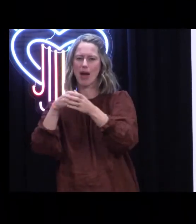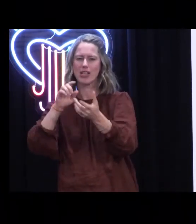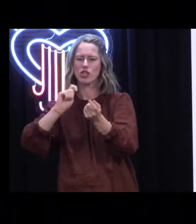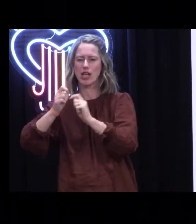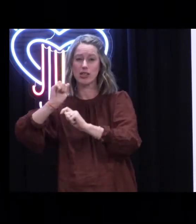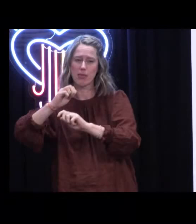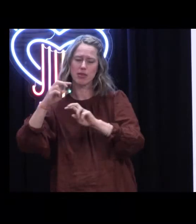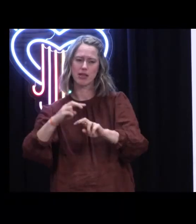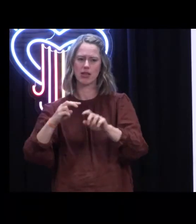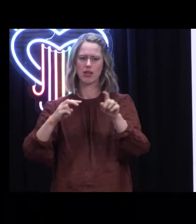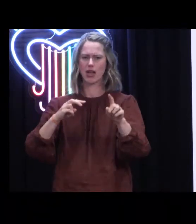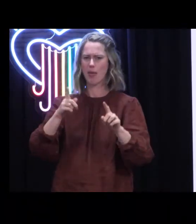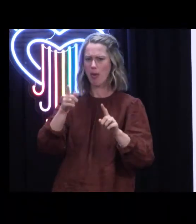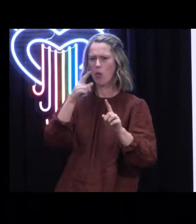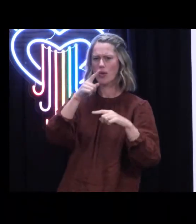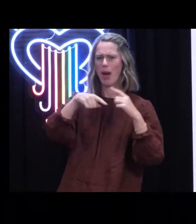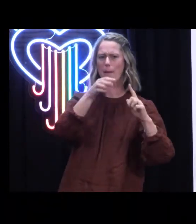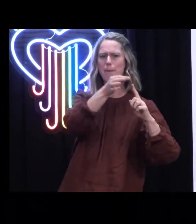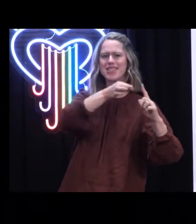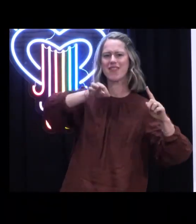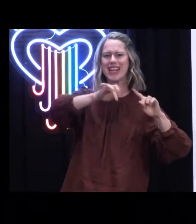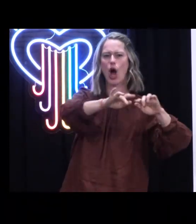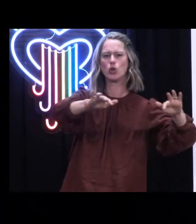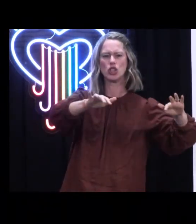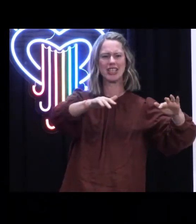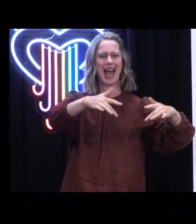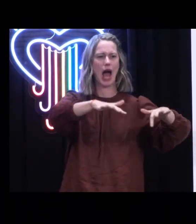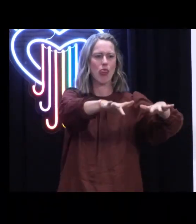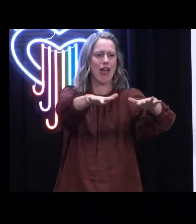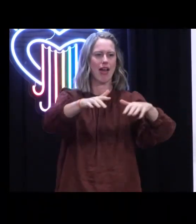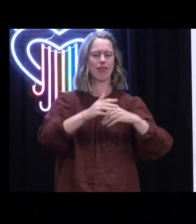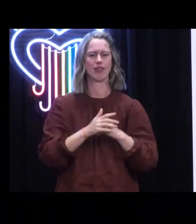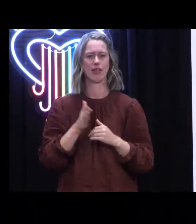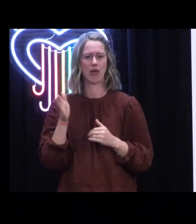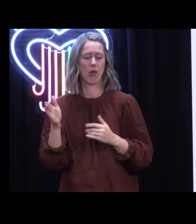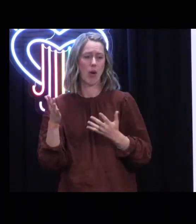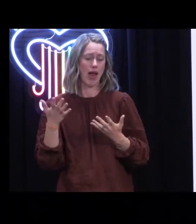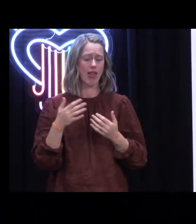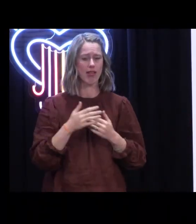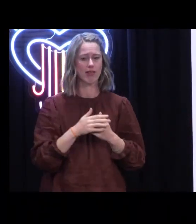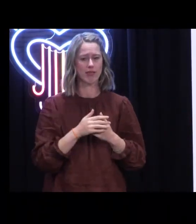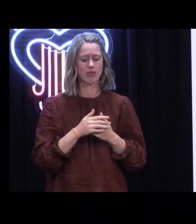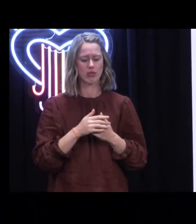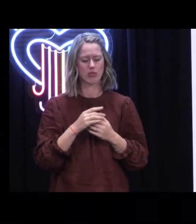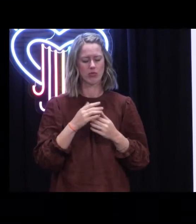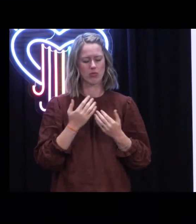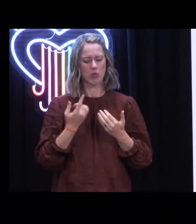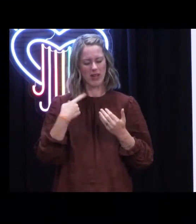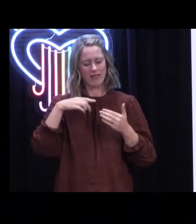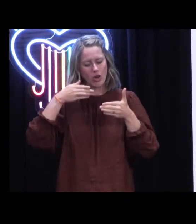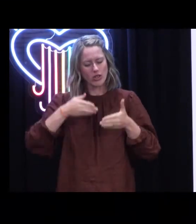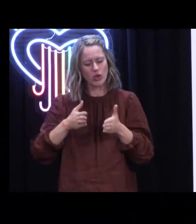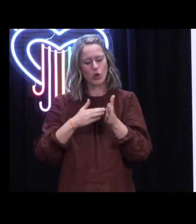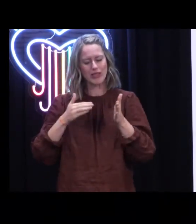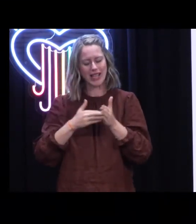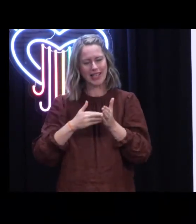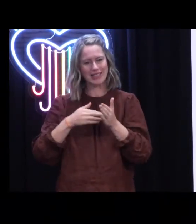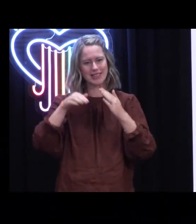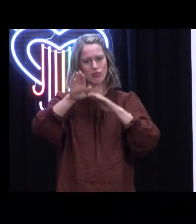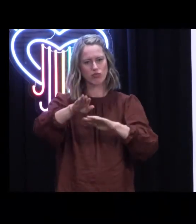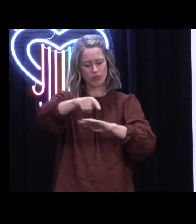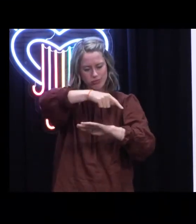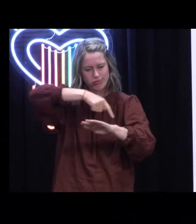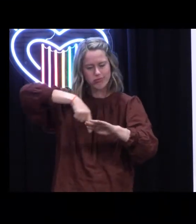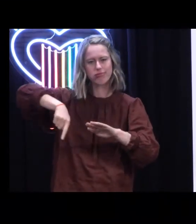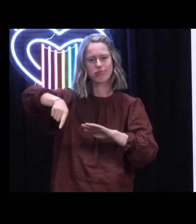Please. Look, again, we've got to make sure that we're consistent. For us, it's our internal waters, and so that's where